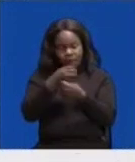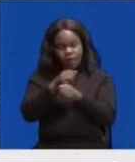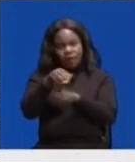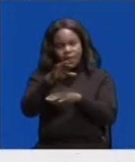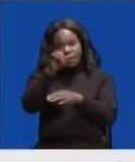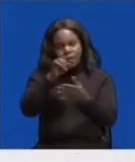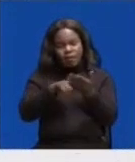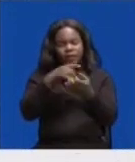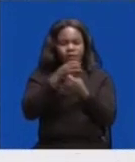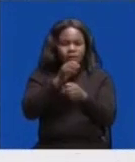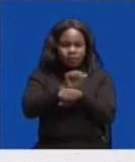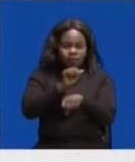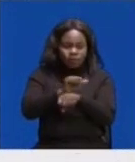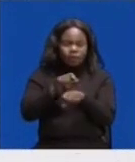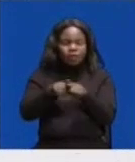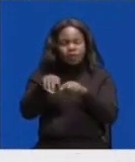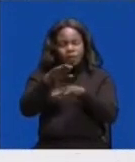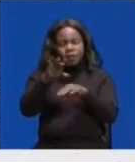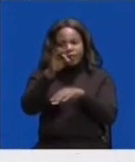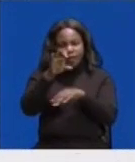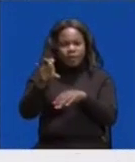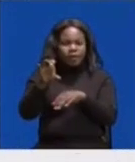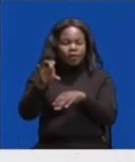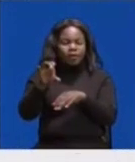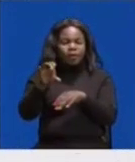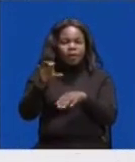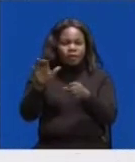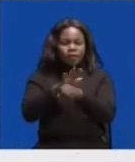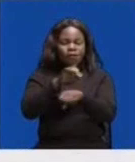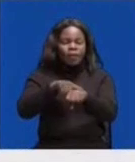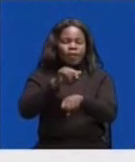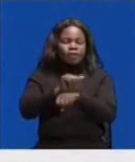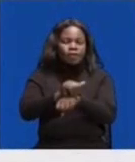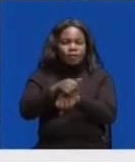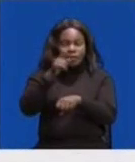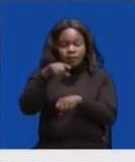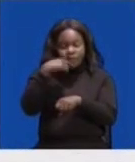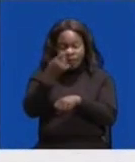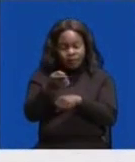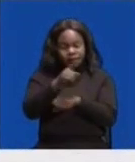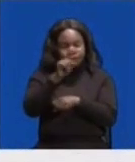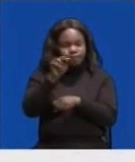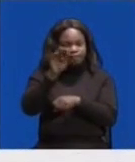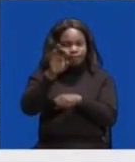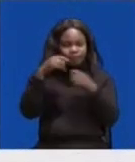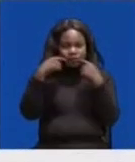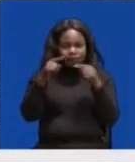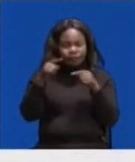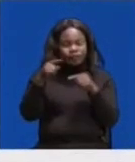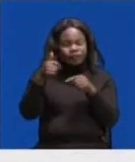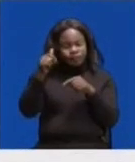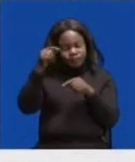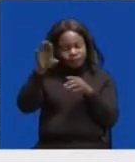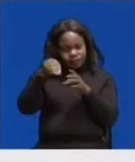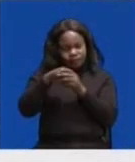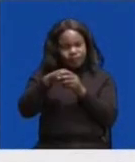at construction stage and over 800 full-time jobs. And Mr. Davis told ZNBC News that Moeco Resources has engaged government on